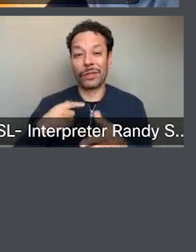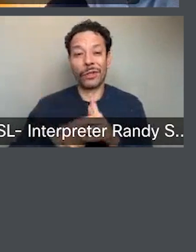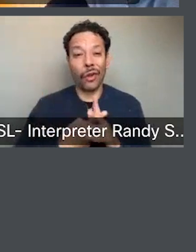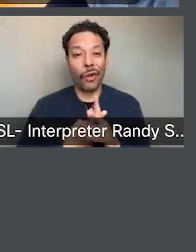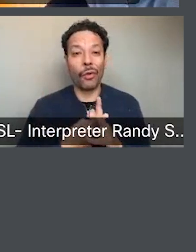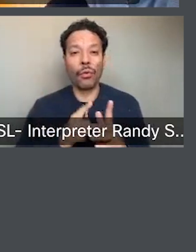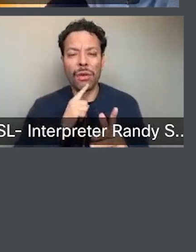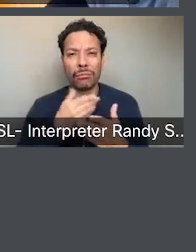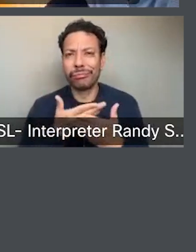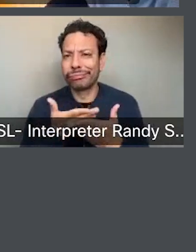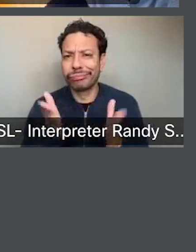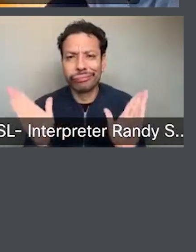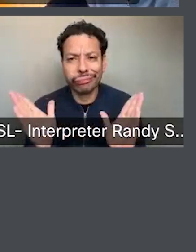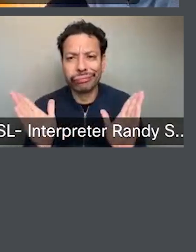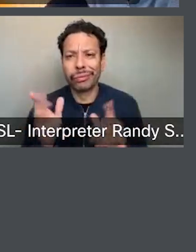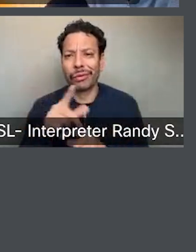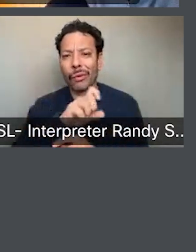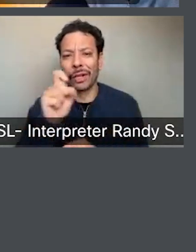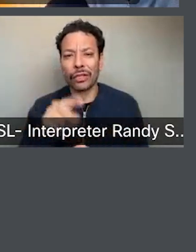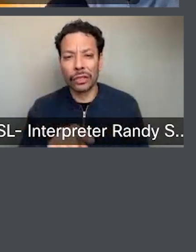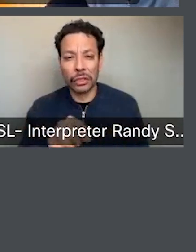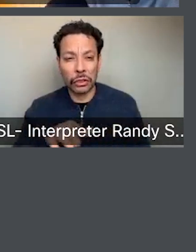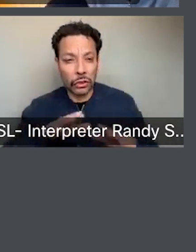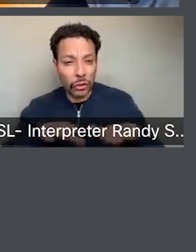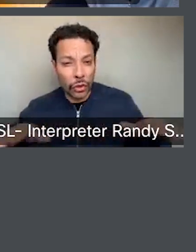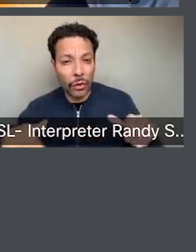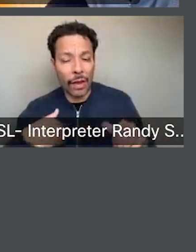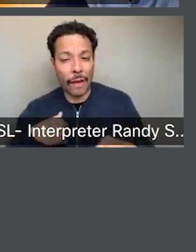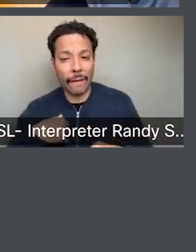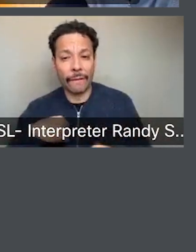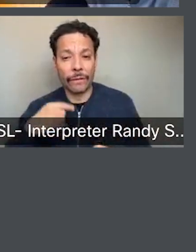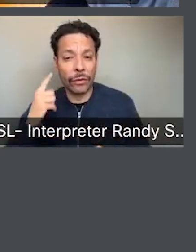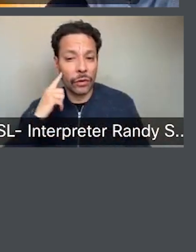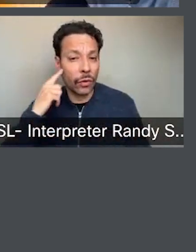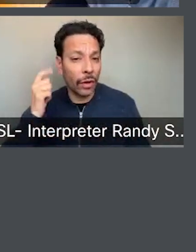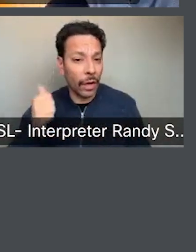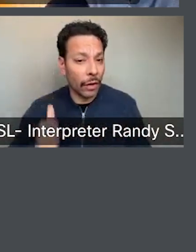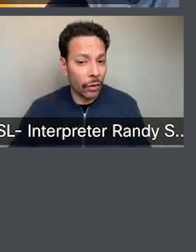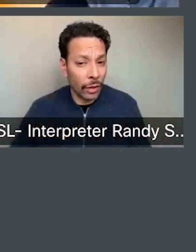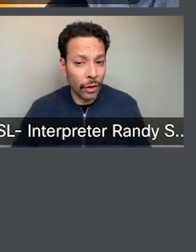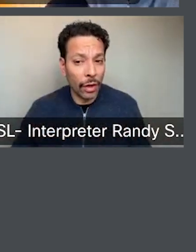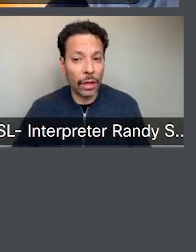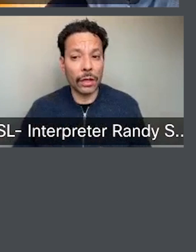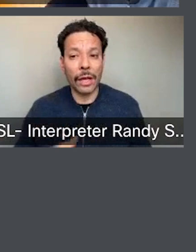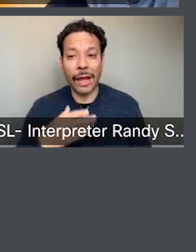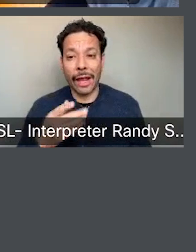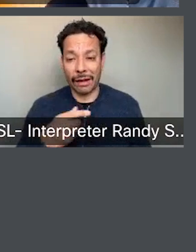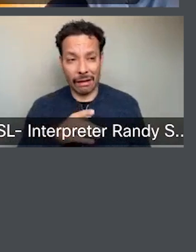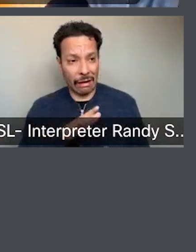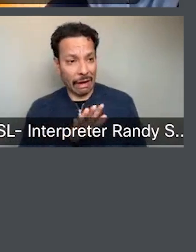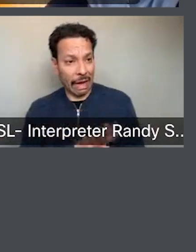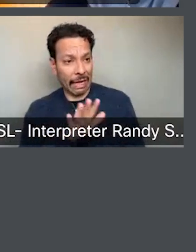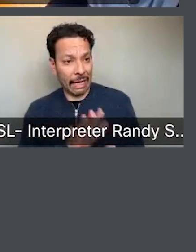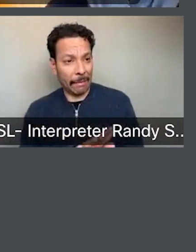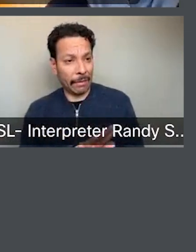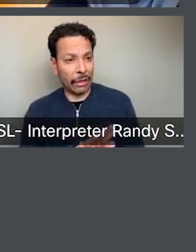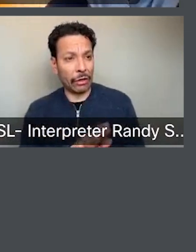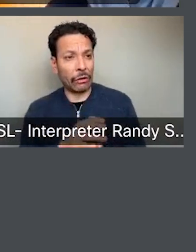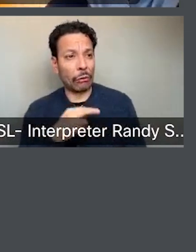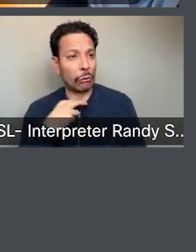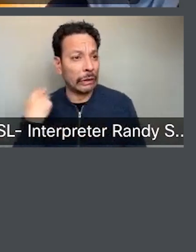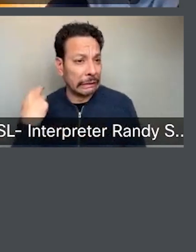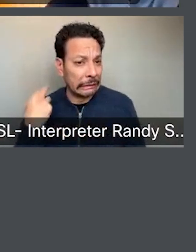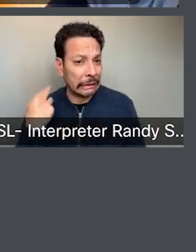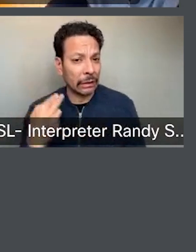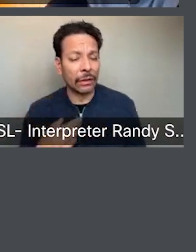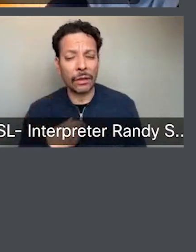broad questions. Are children with unilateral hearing loss at academic risk? We moved to